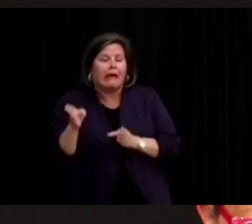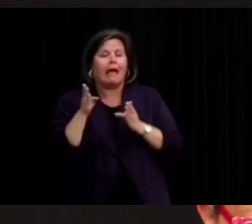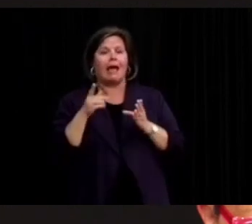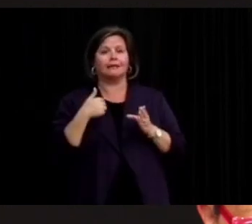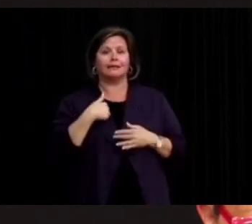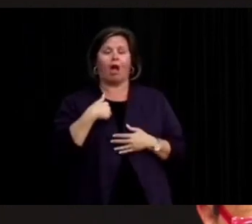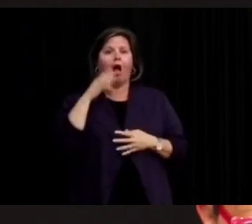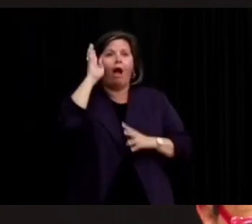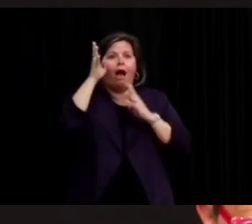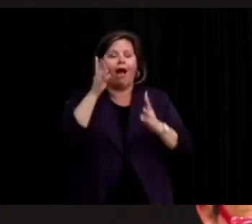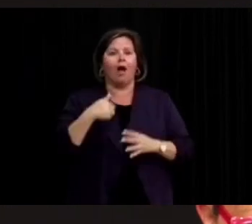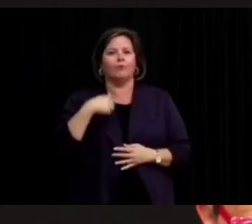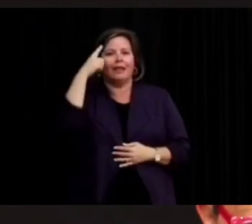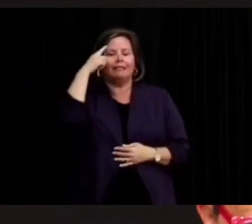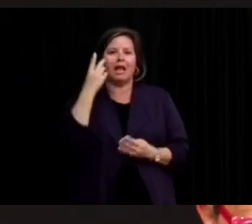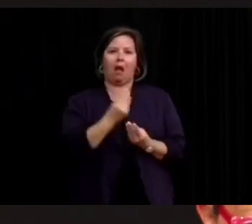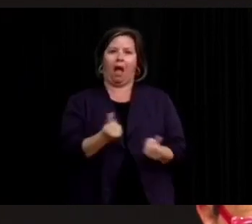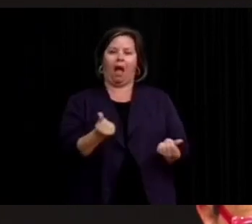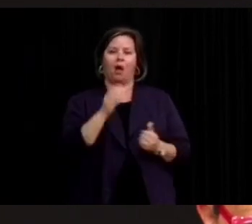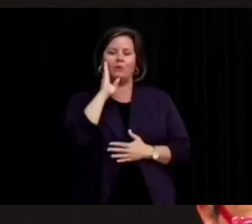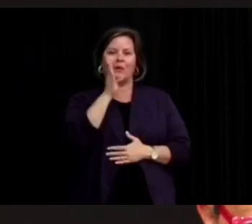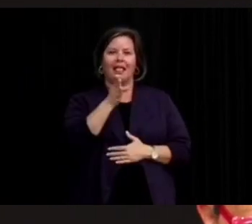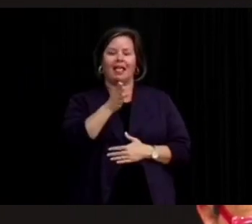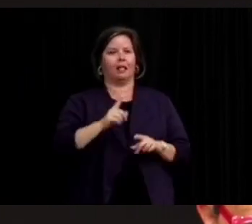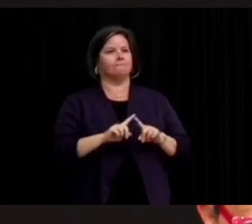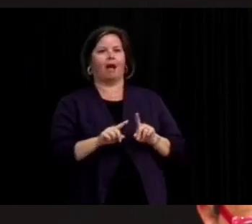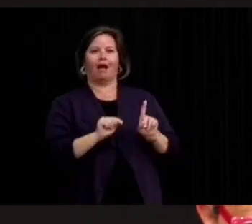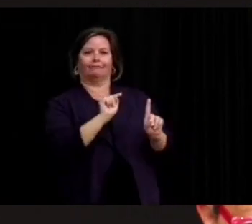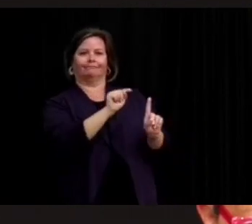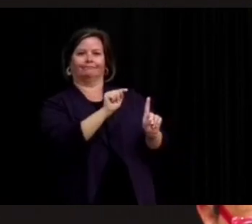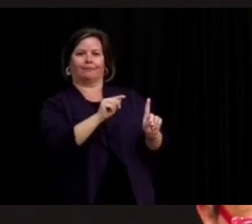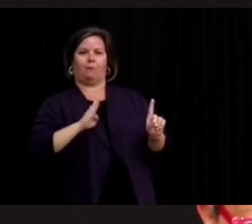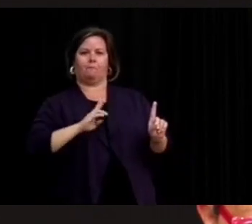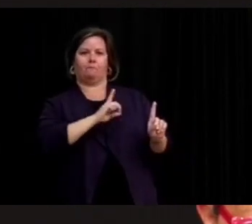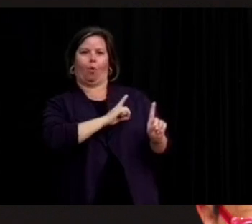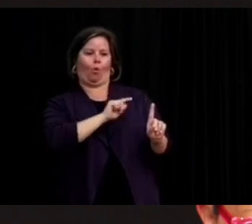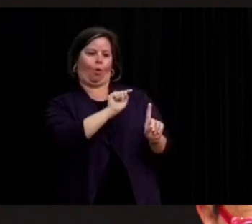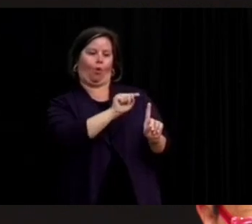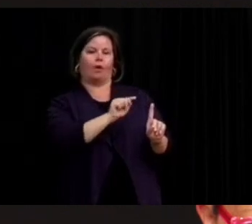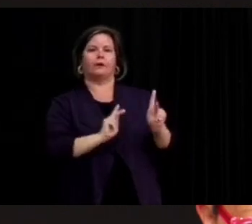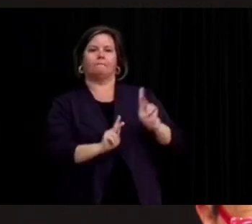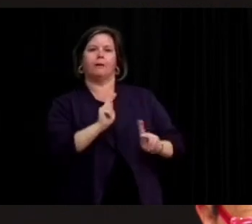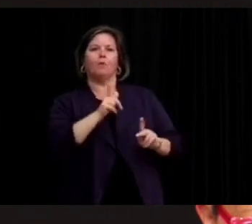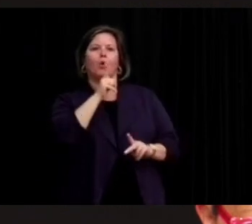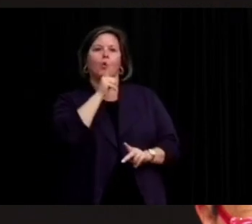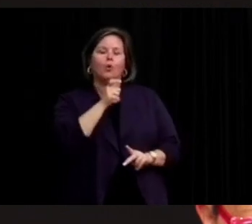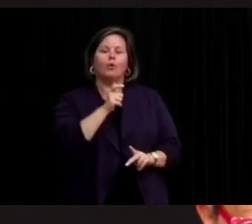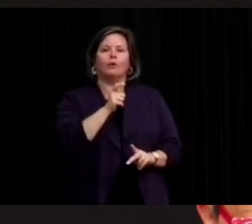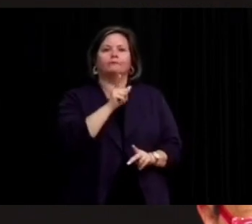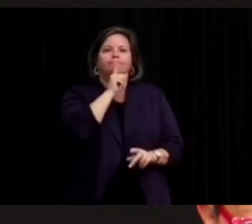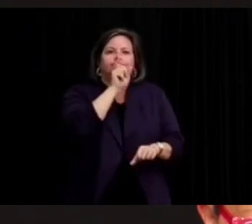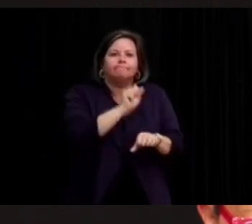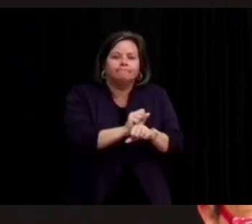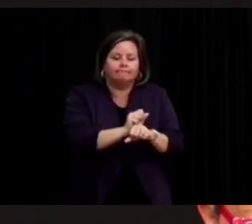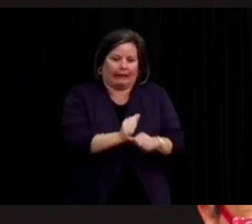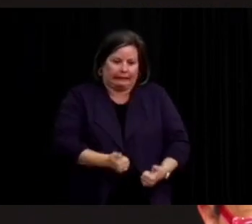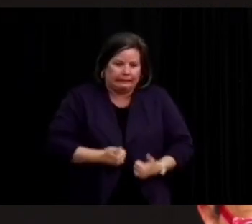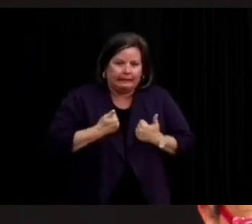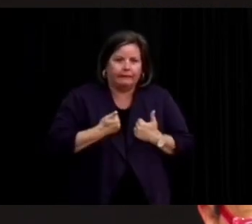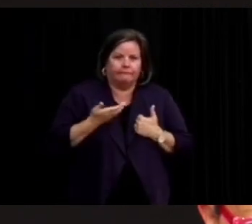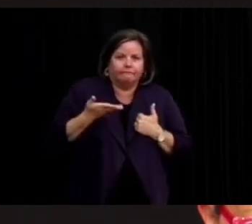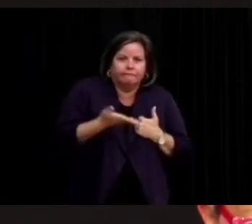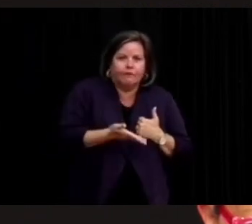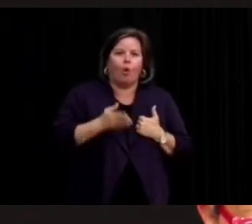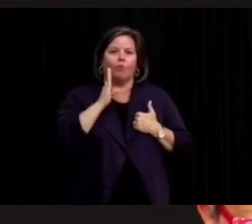best case scenario for some of these situations. But this board is going to be our real live experience